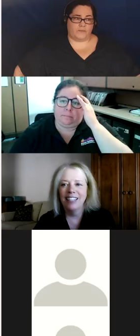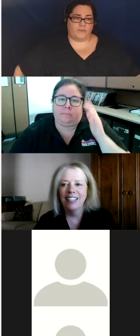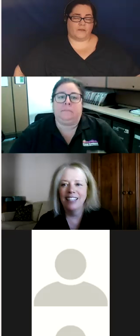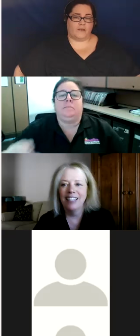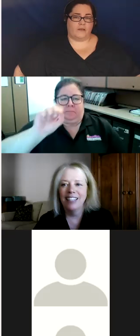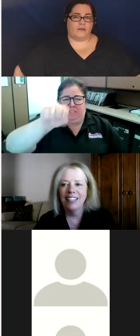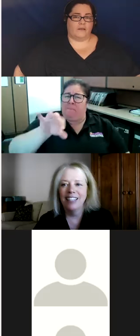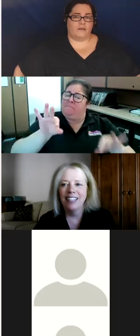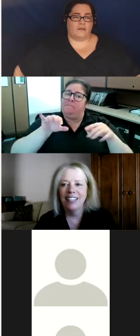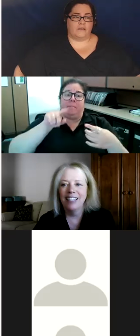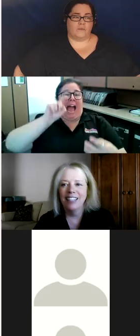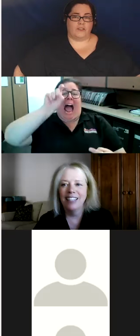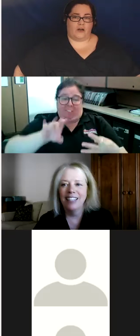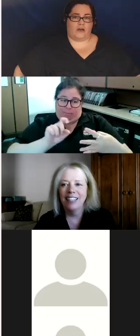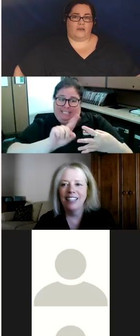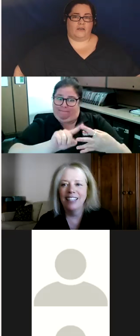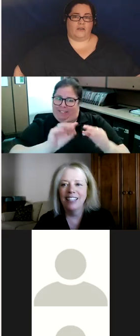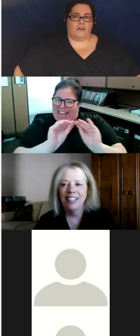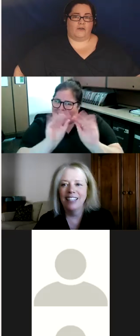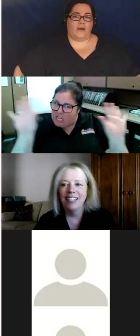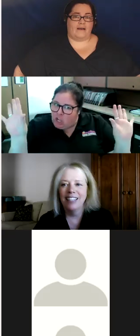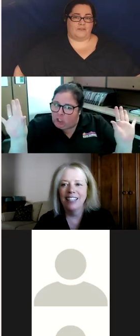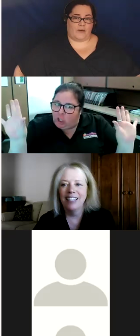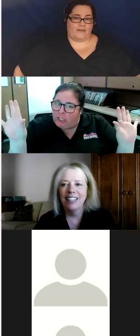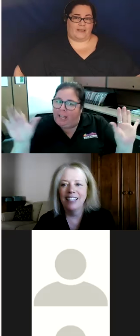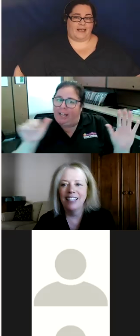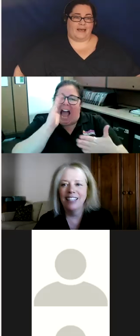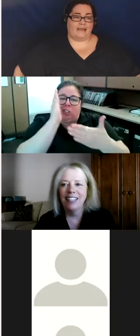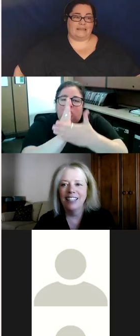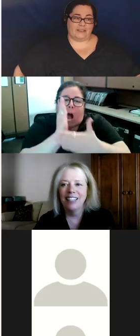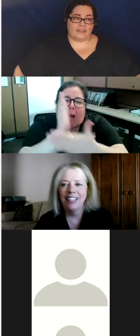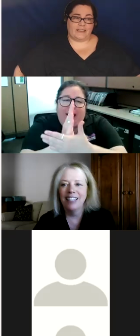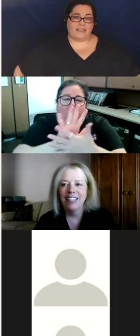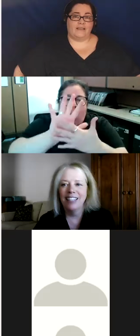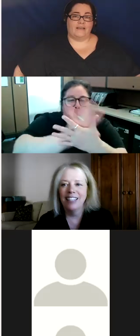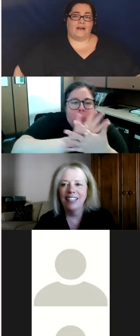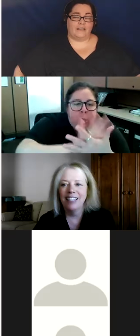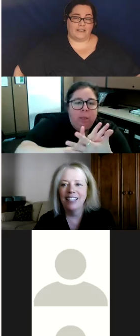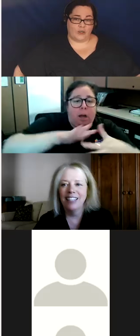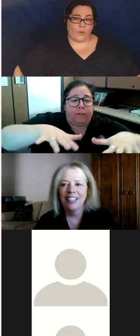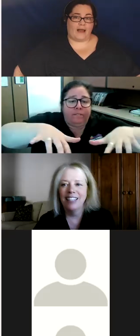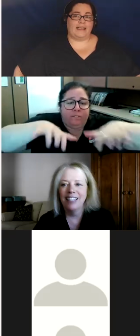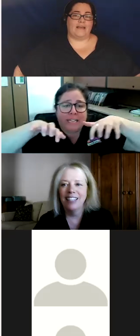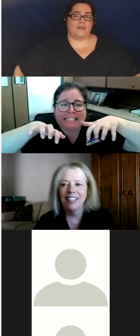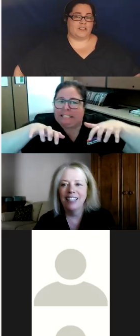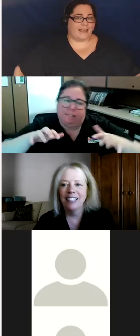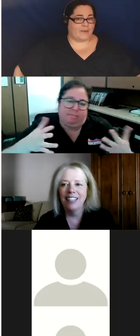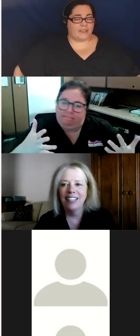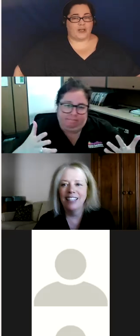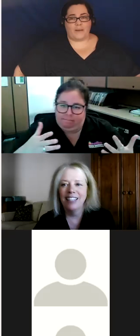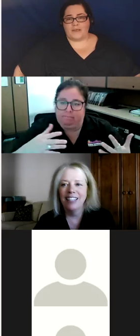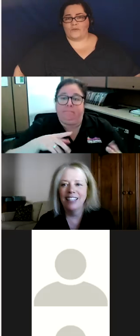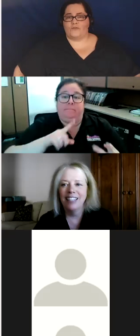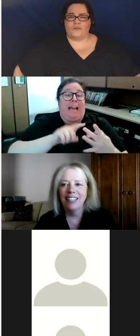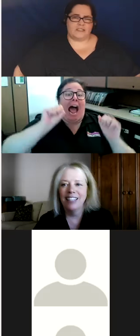so, which are you have to have a clear quality image. It can't